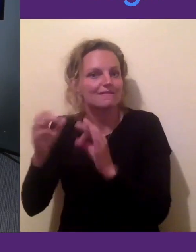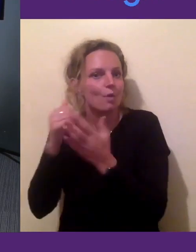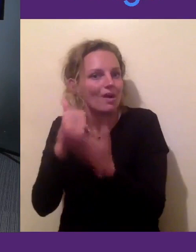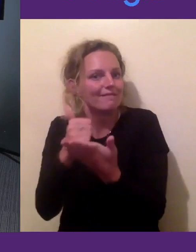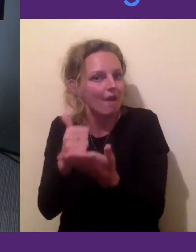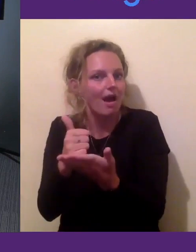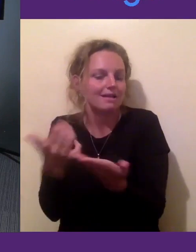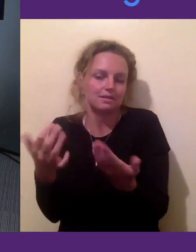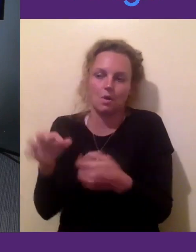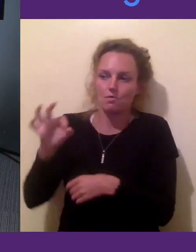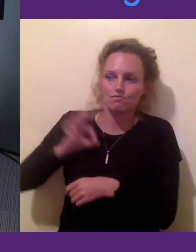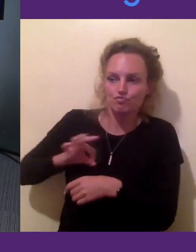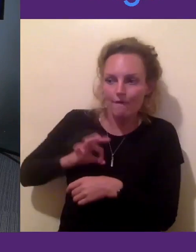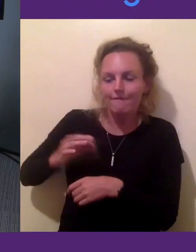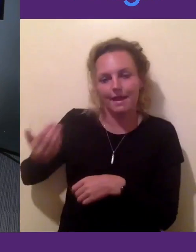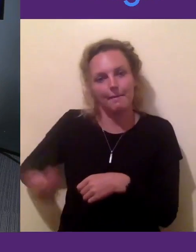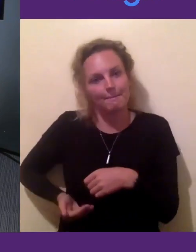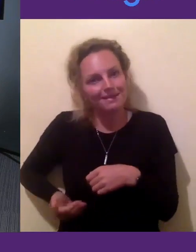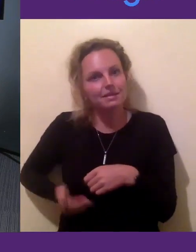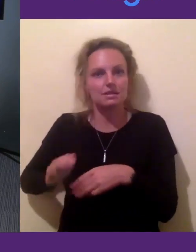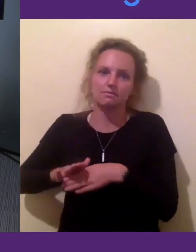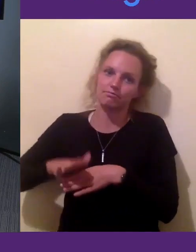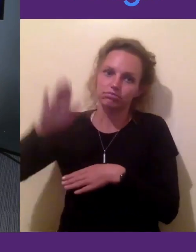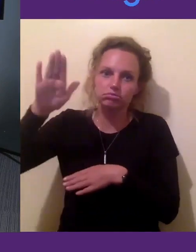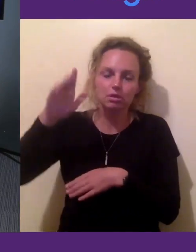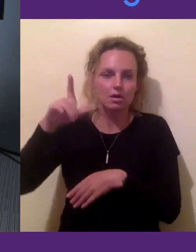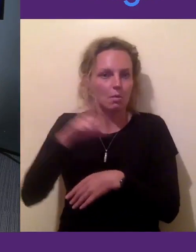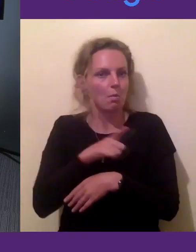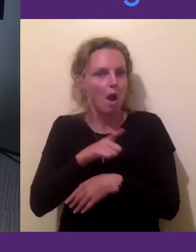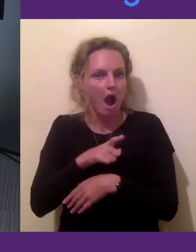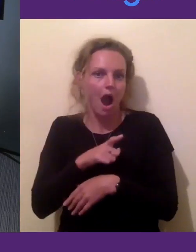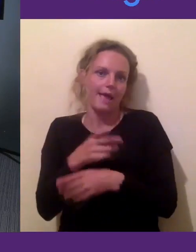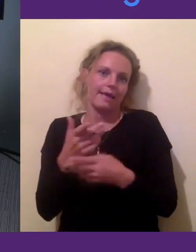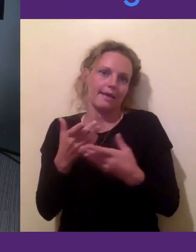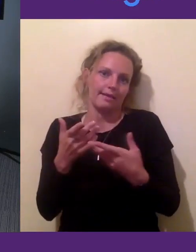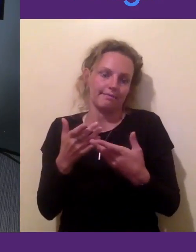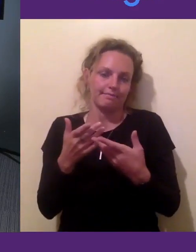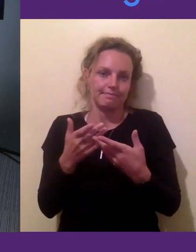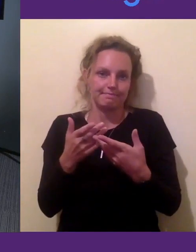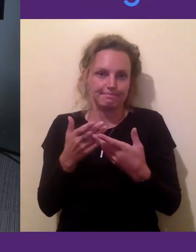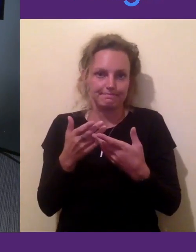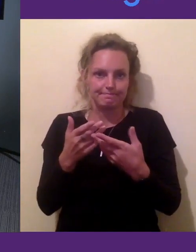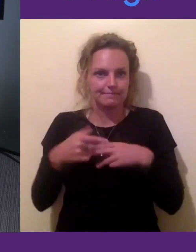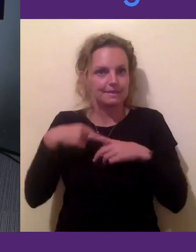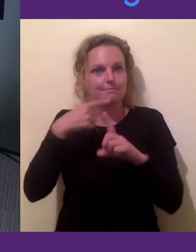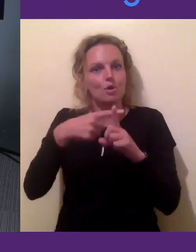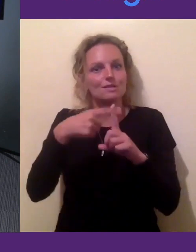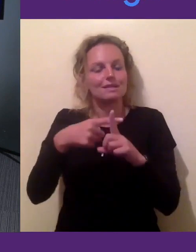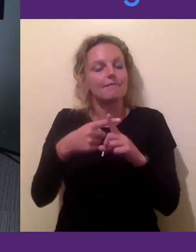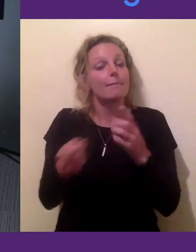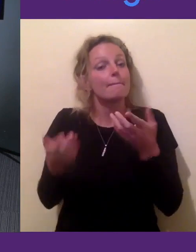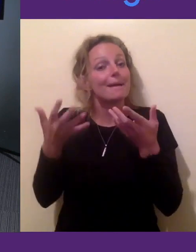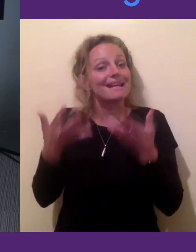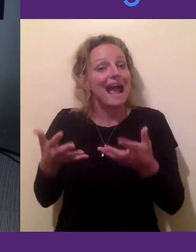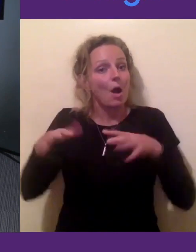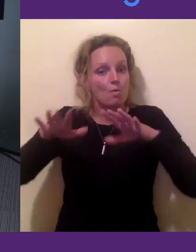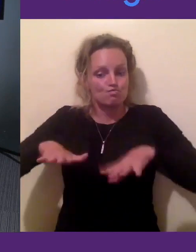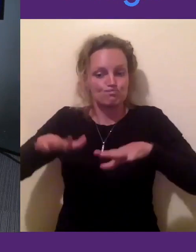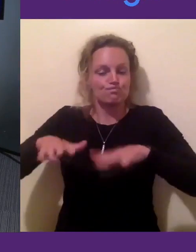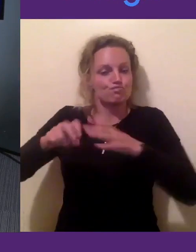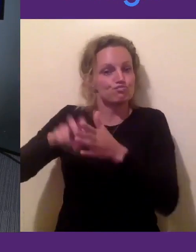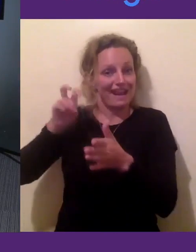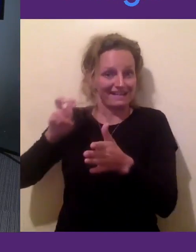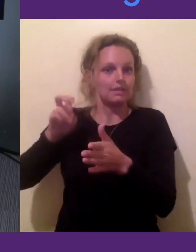responding to that, because it does not only affect EU countries now that Brexit is out there. It affects everyone who wants to sell service or